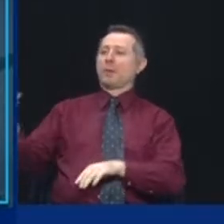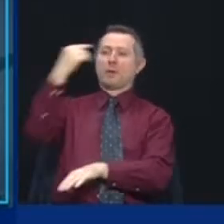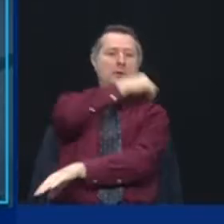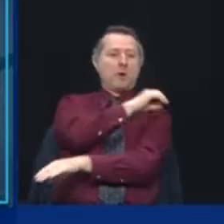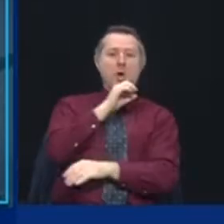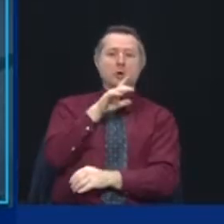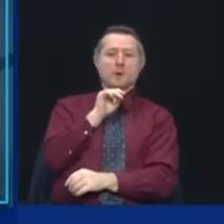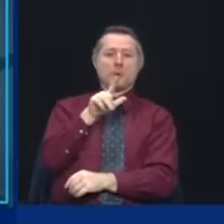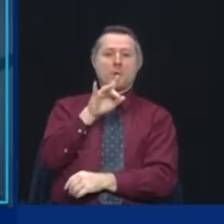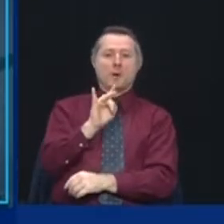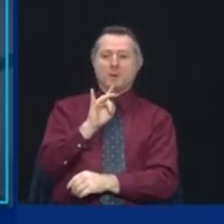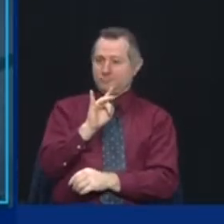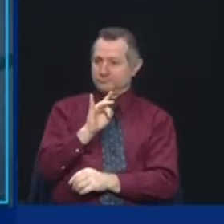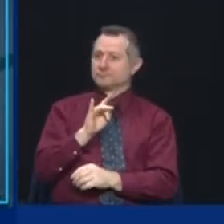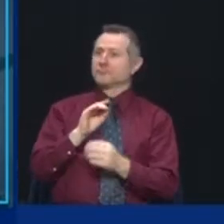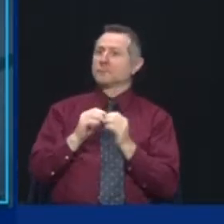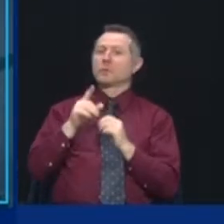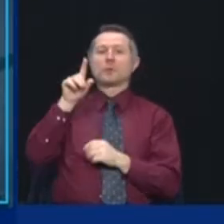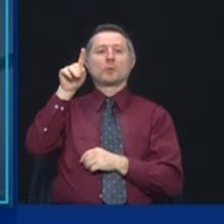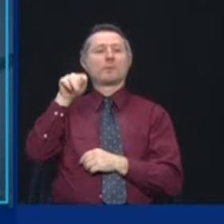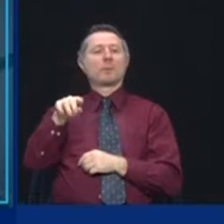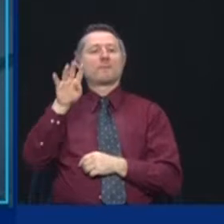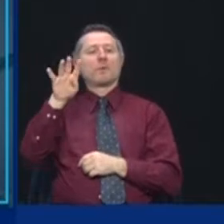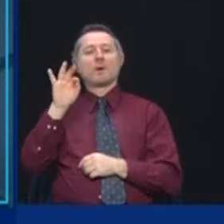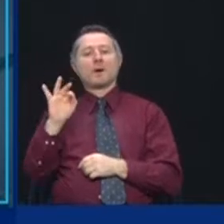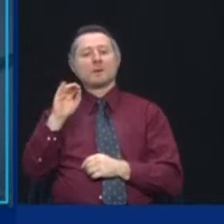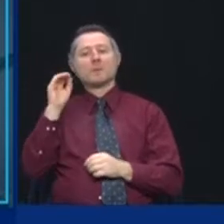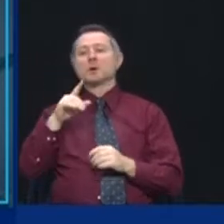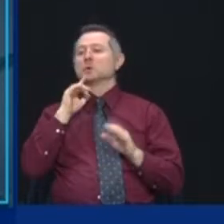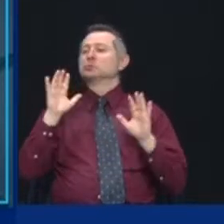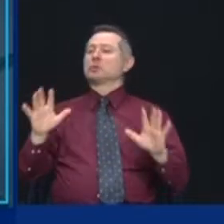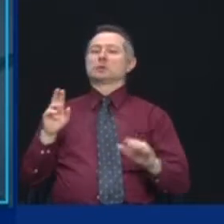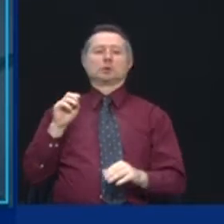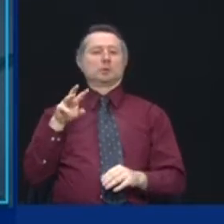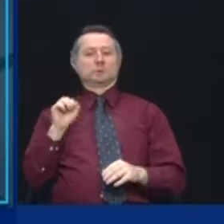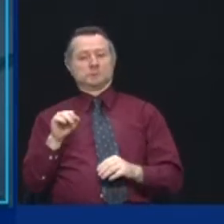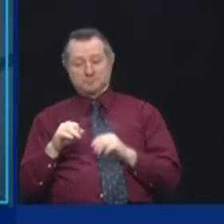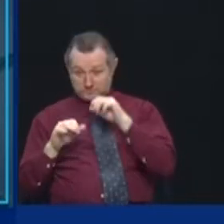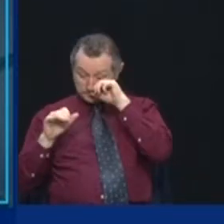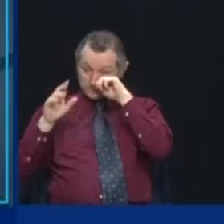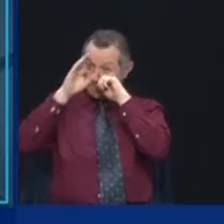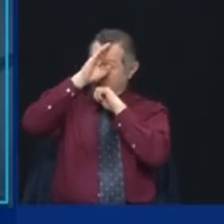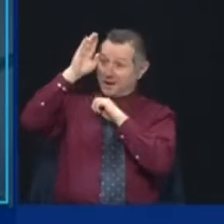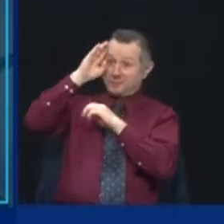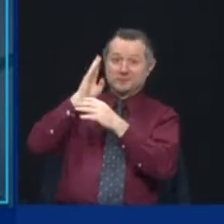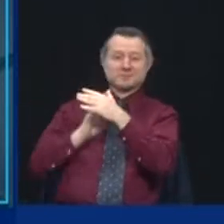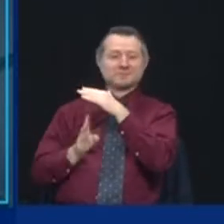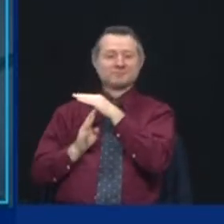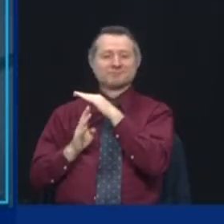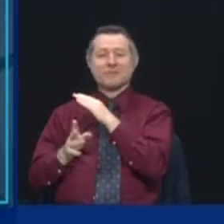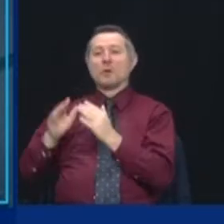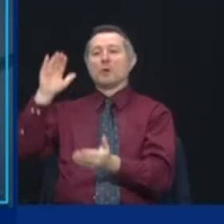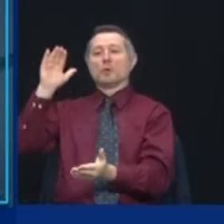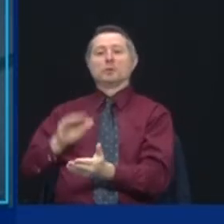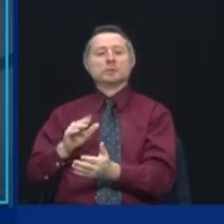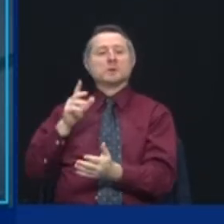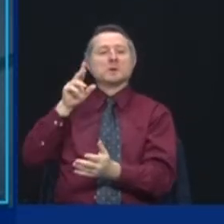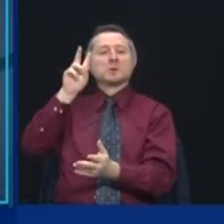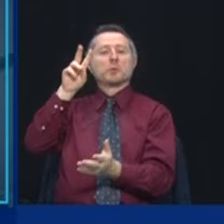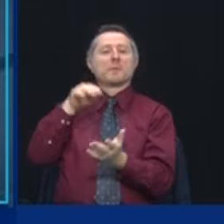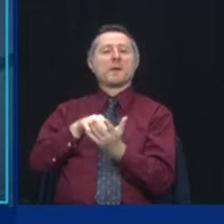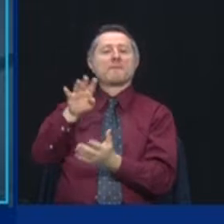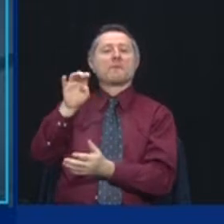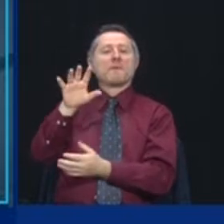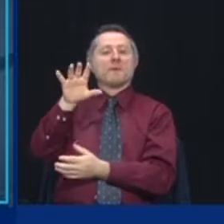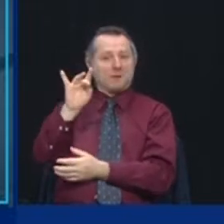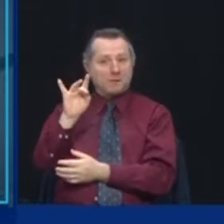that is really great news. The hospitalization rate is 2,400, and that